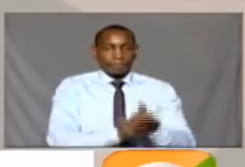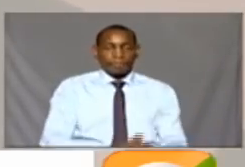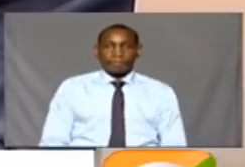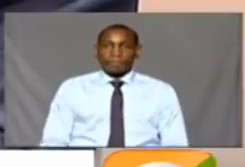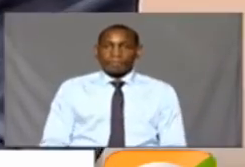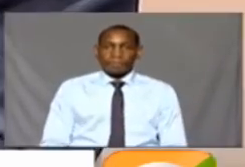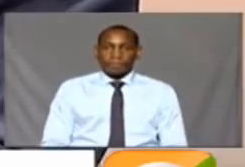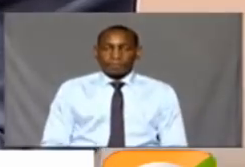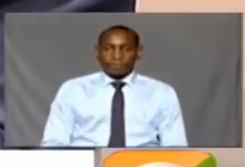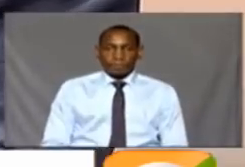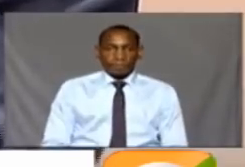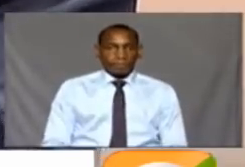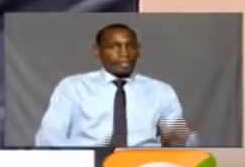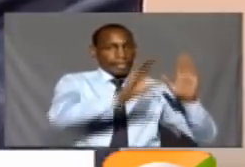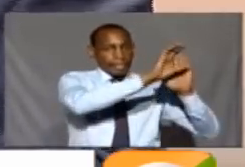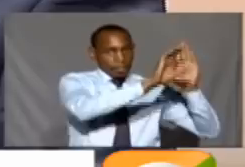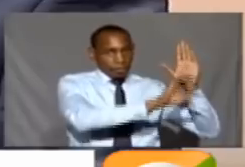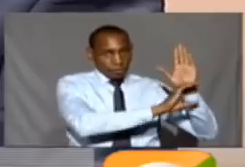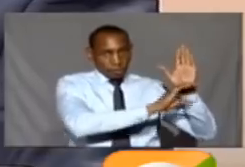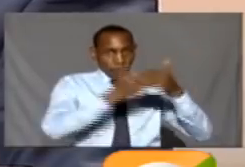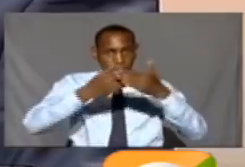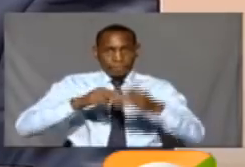the constitution before 2010,